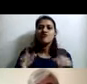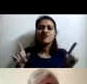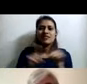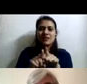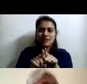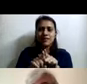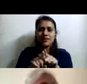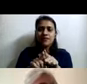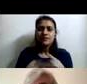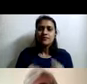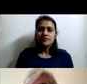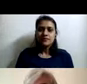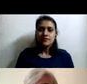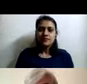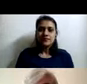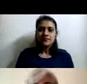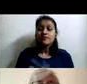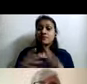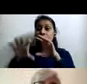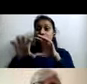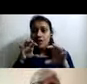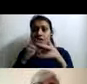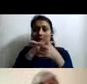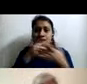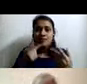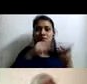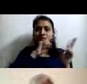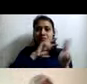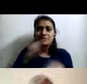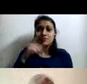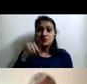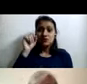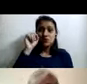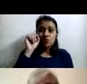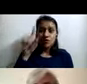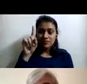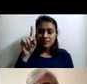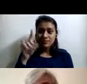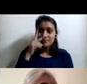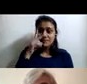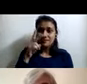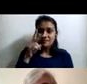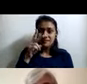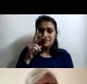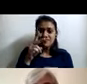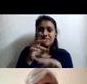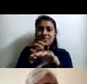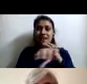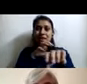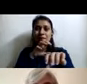And then, of course, we started seeing the wildlife coming back. I used this picture. This was my first leopard picture in a camera trap